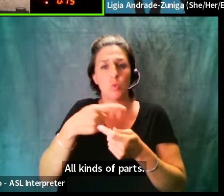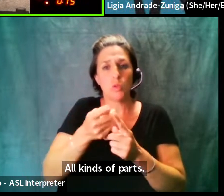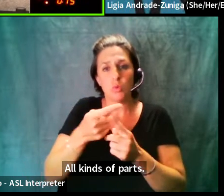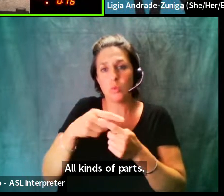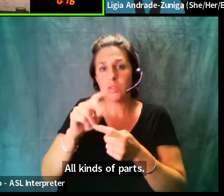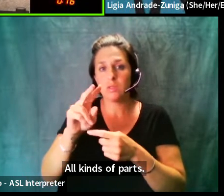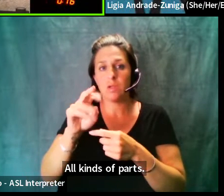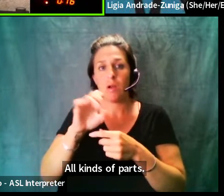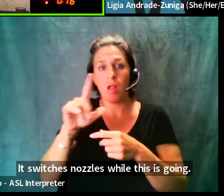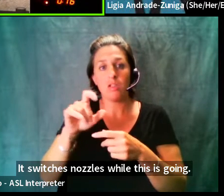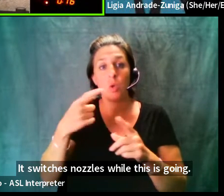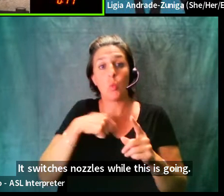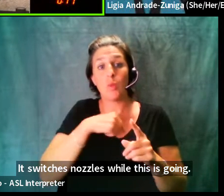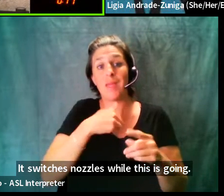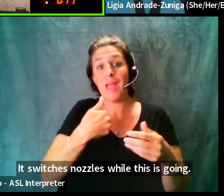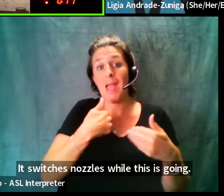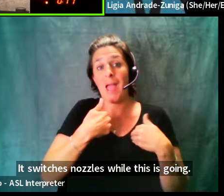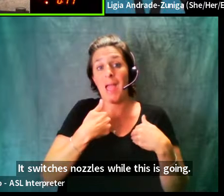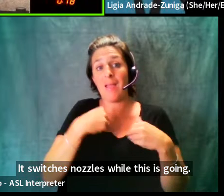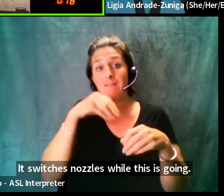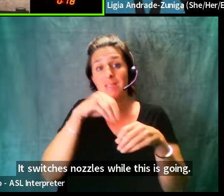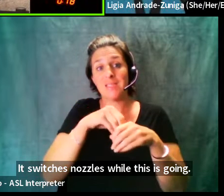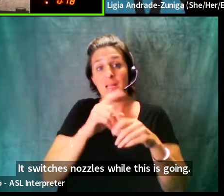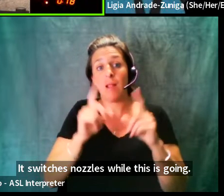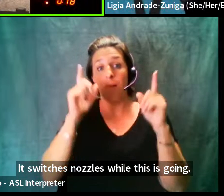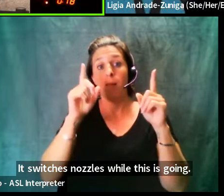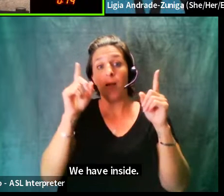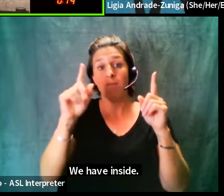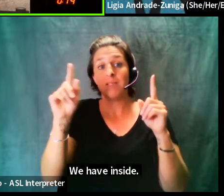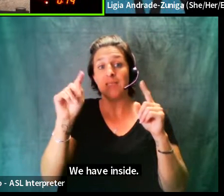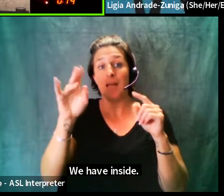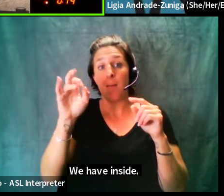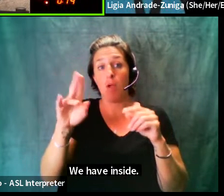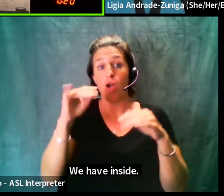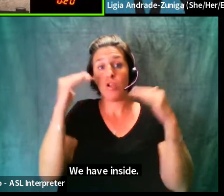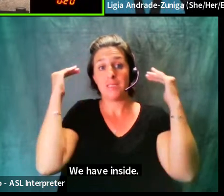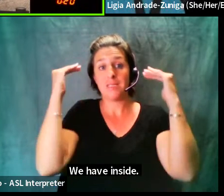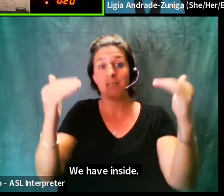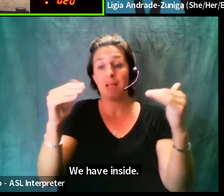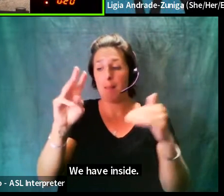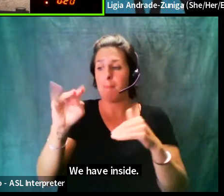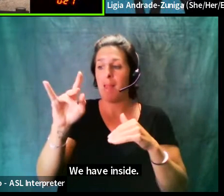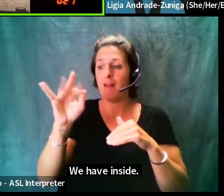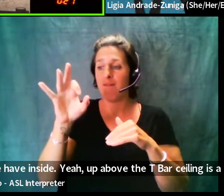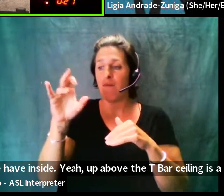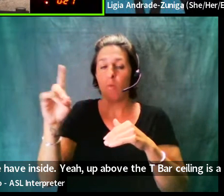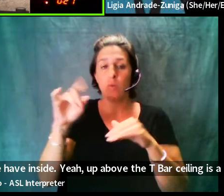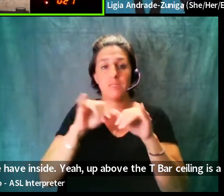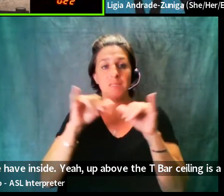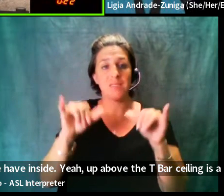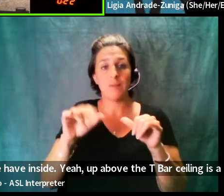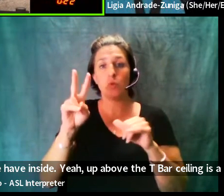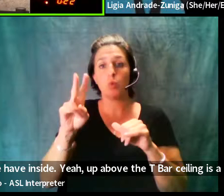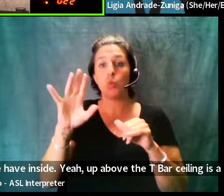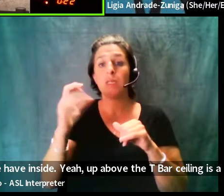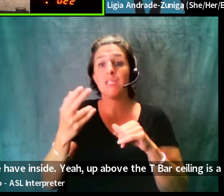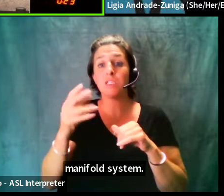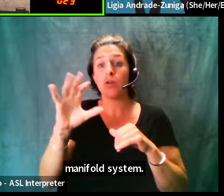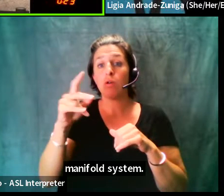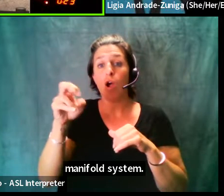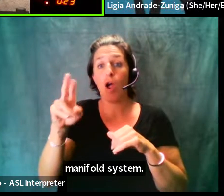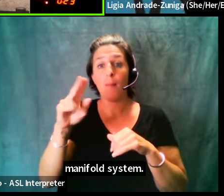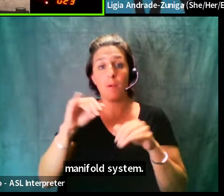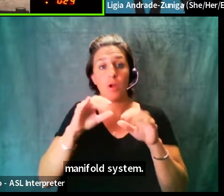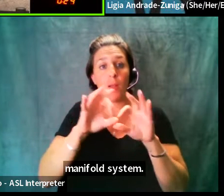going. We have inside, up above the T-bar ceiling is a manifold system. and it's 2-inch copper piping. And